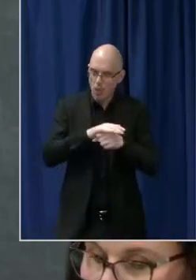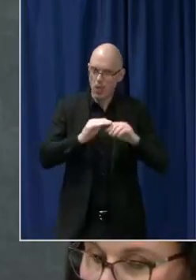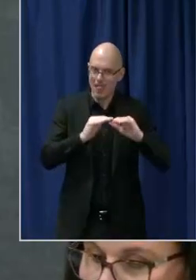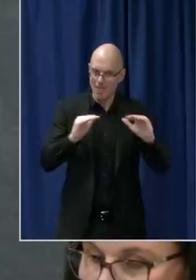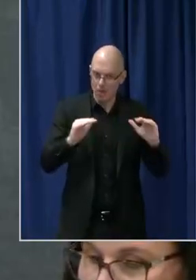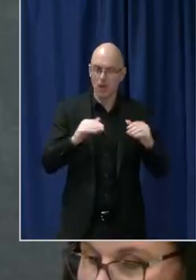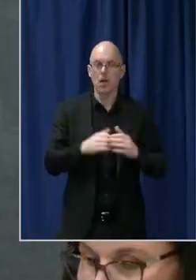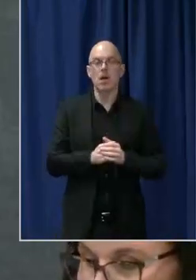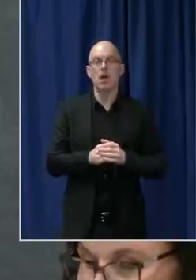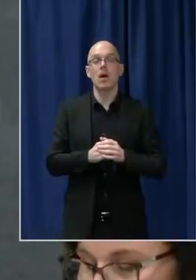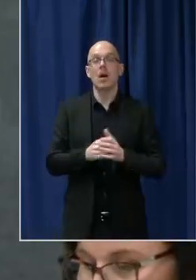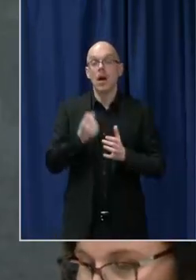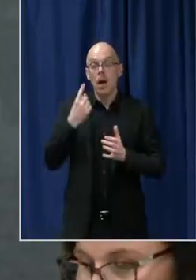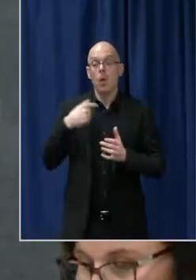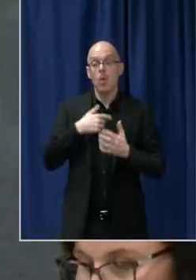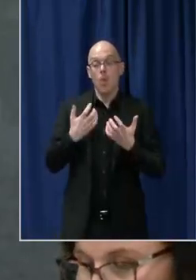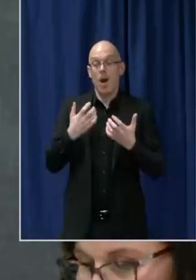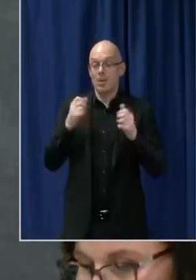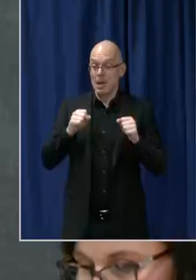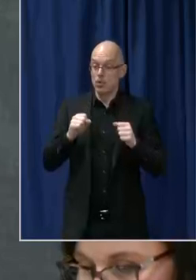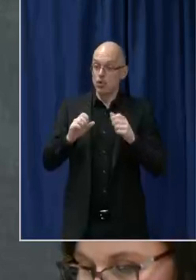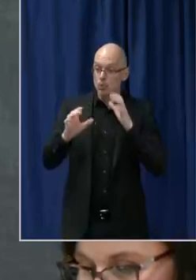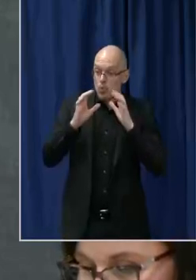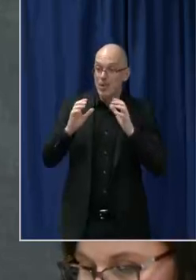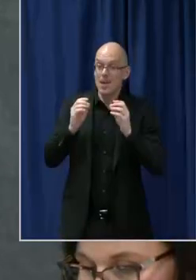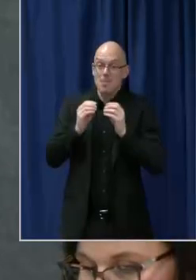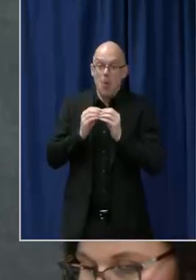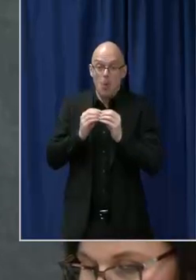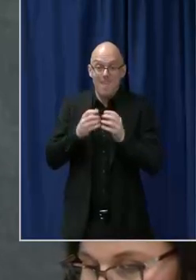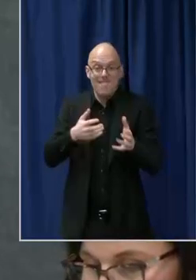and accurately with every single patient.